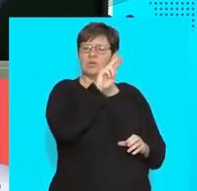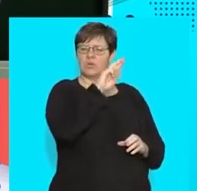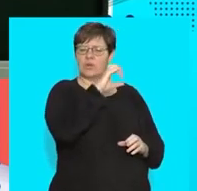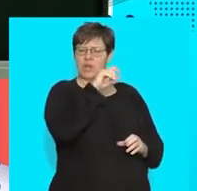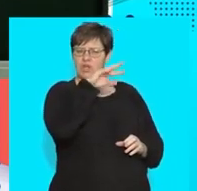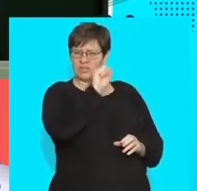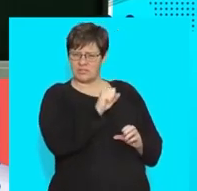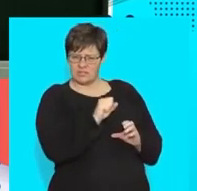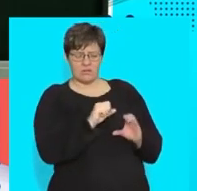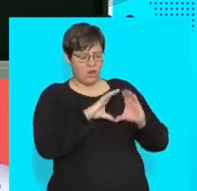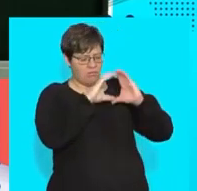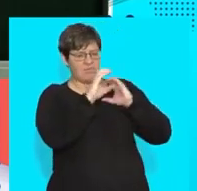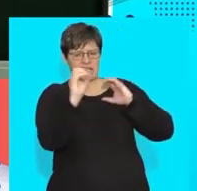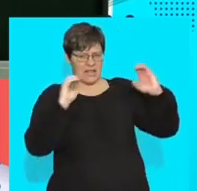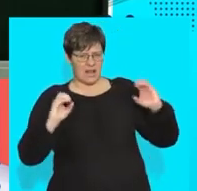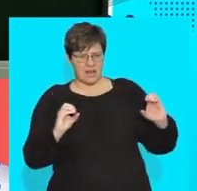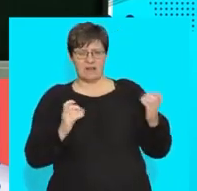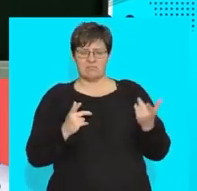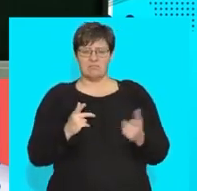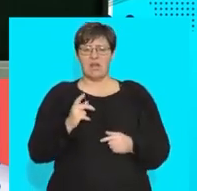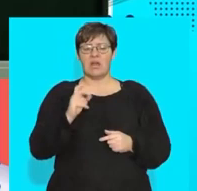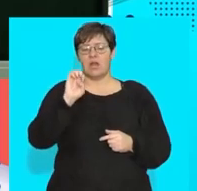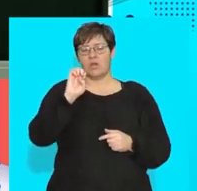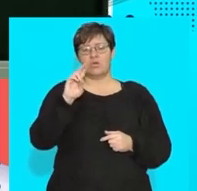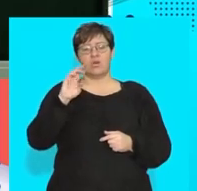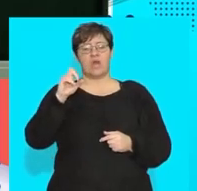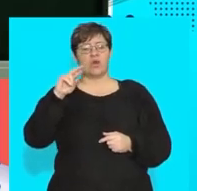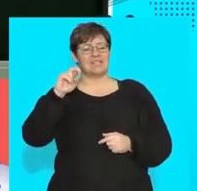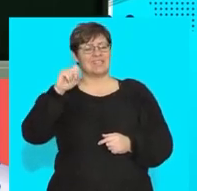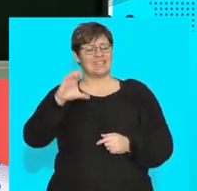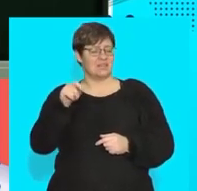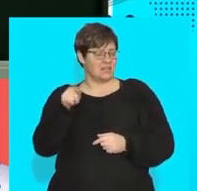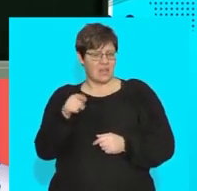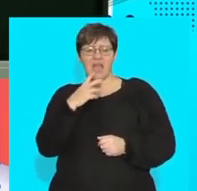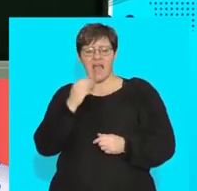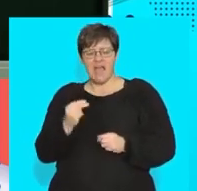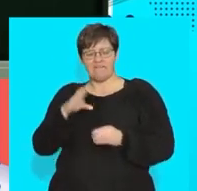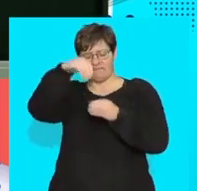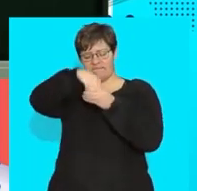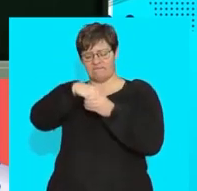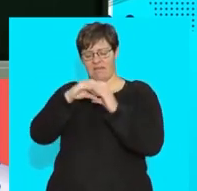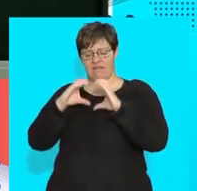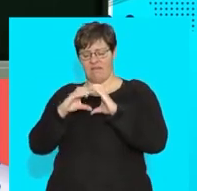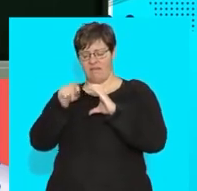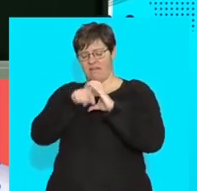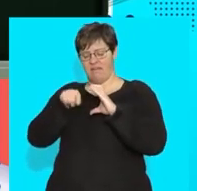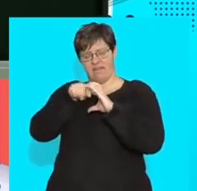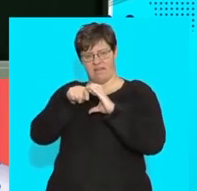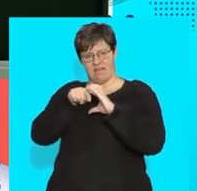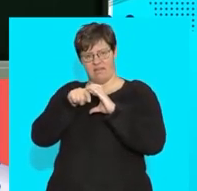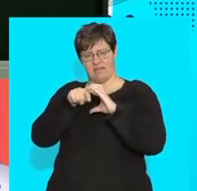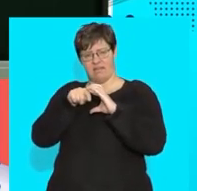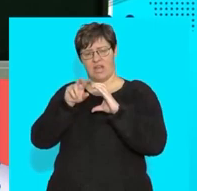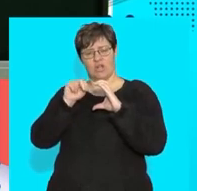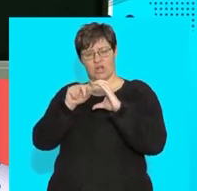that before, that all cells, right, all eukaryotic cells have this concept of a nucleus in a membrane with